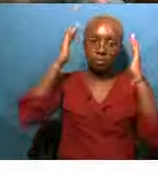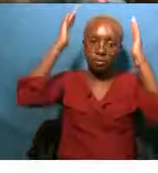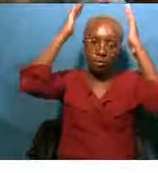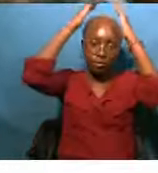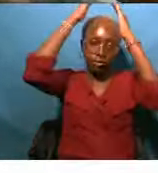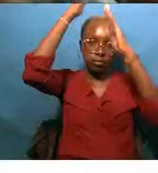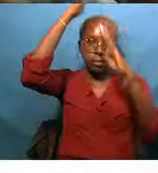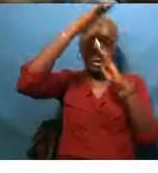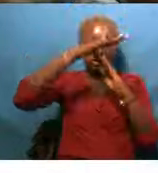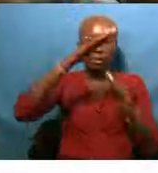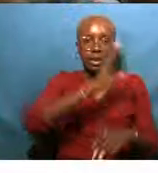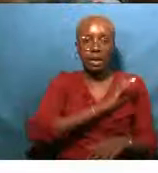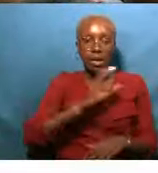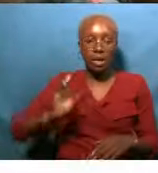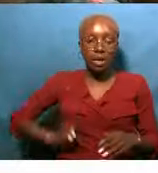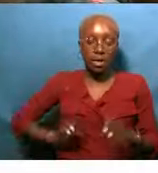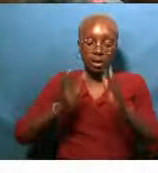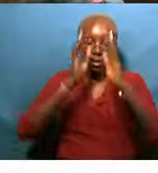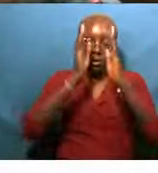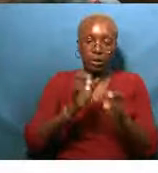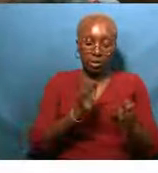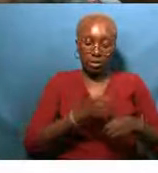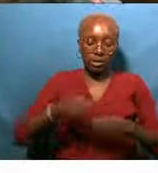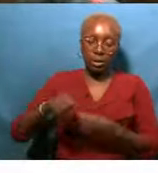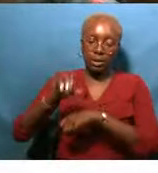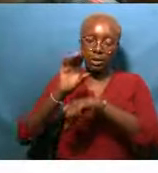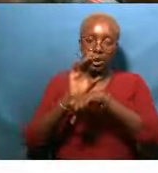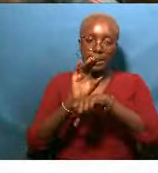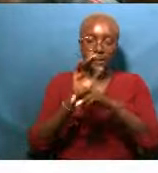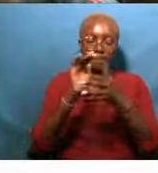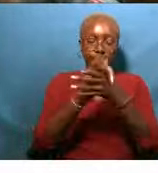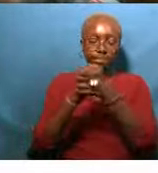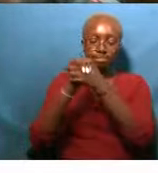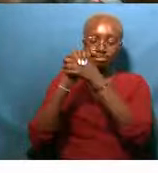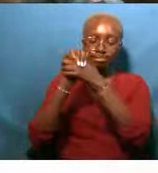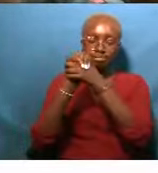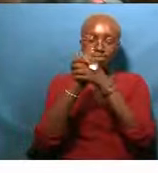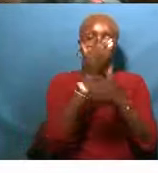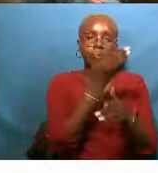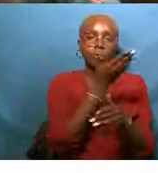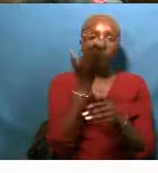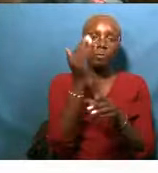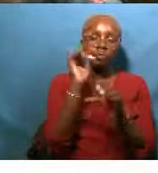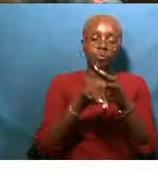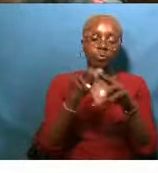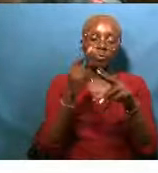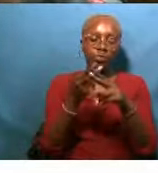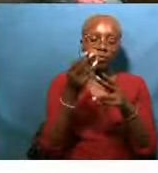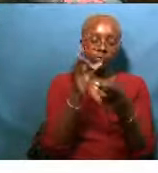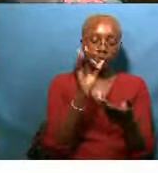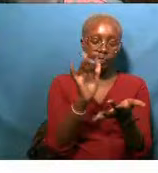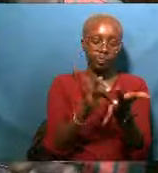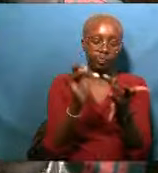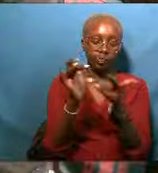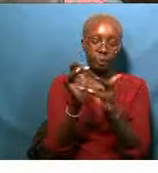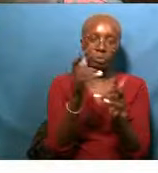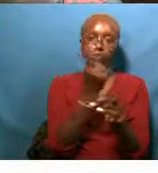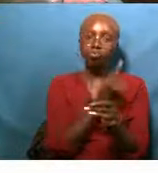Christians of All Saints Cathedral Diocese, I greet you in the name of our Lord Jesus Christ, who is now risen.